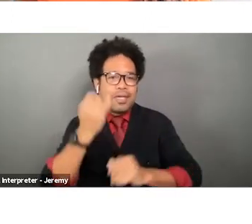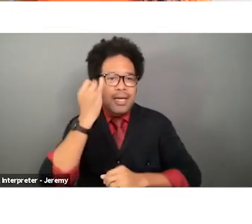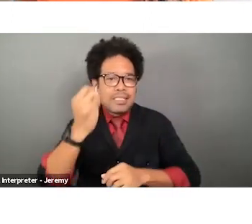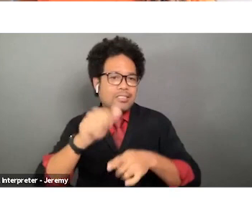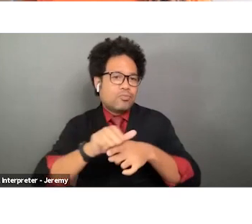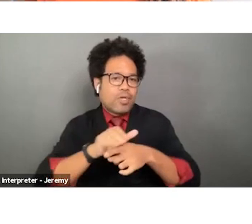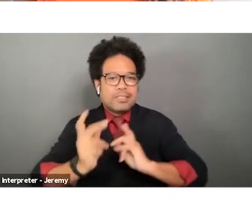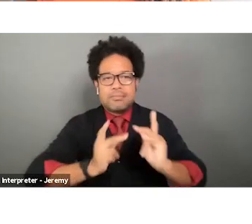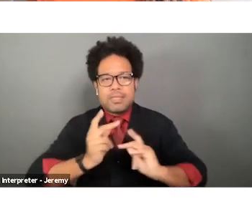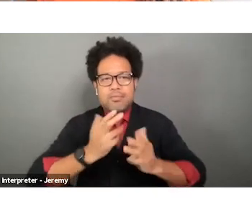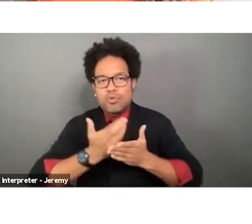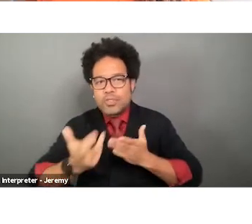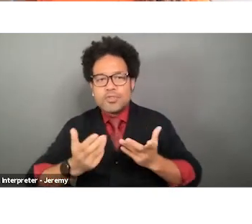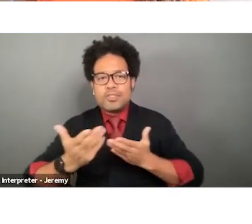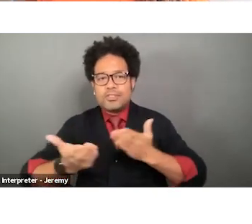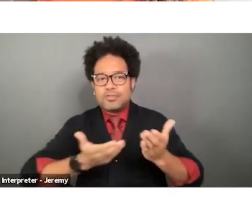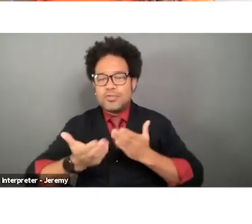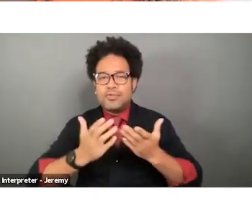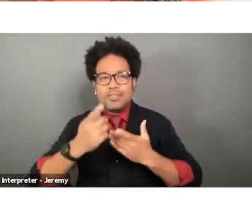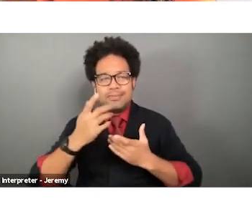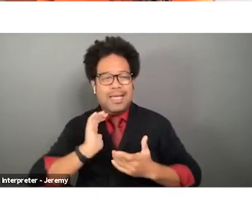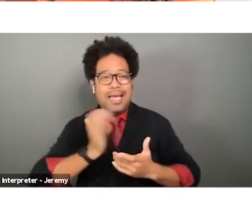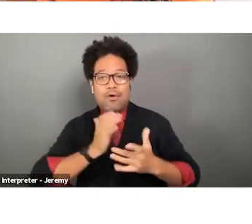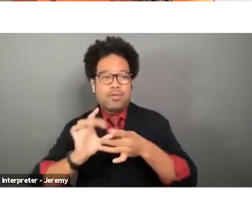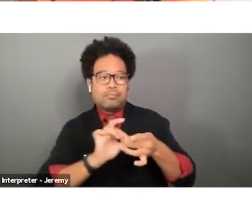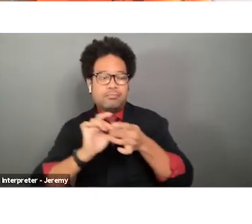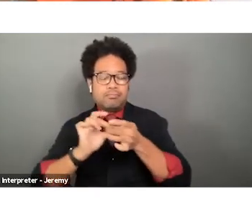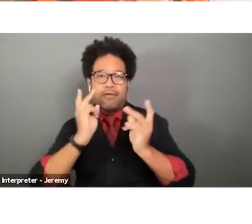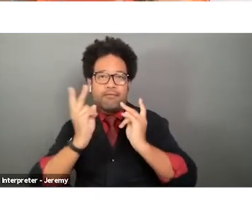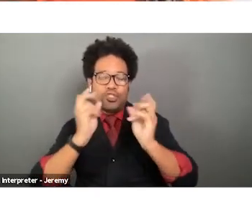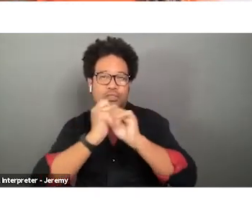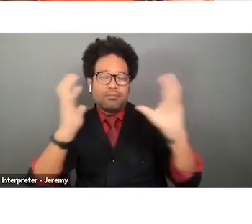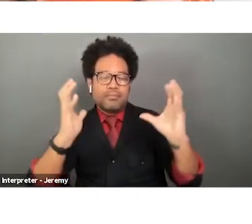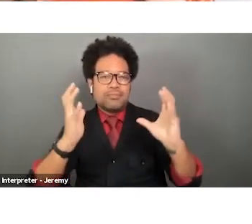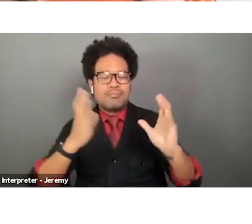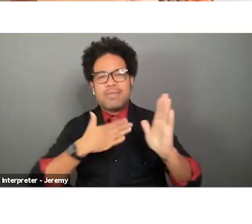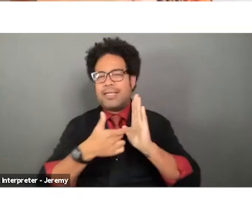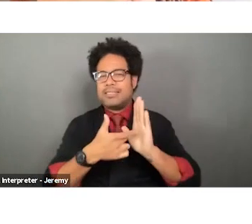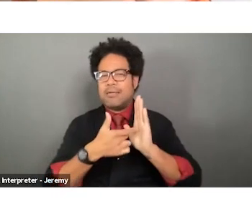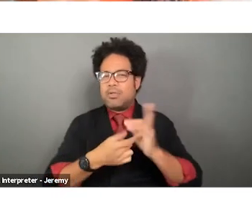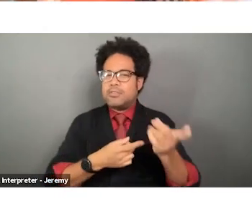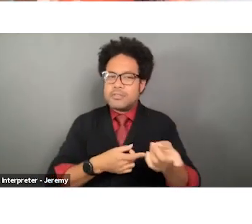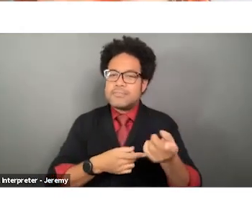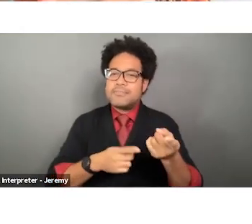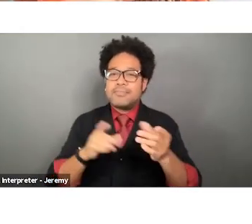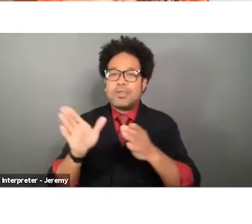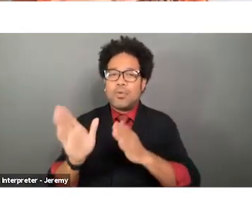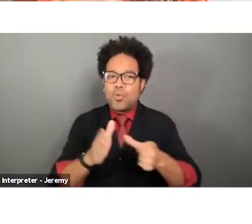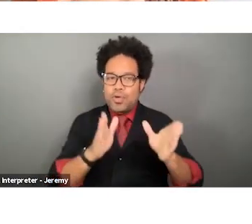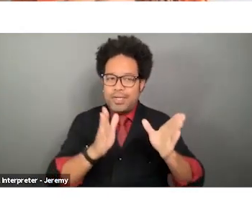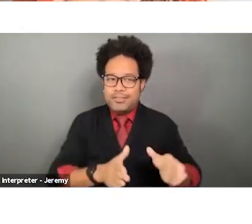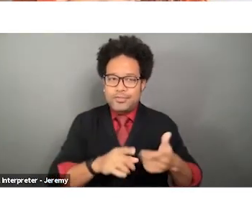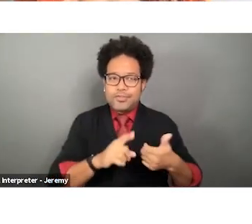and resources in service of collective vision. My examples of builders are organizers.